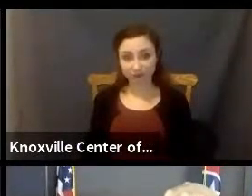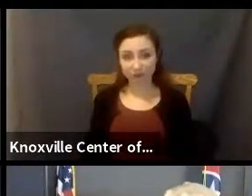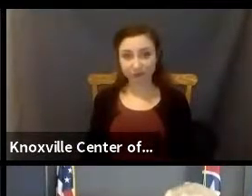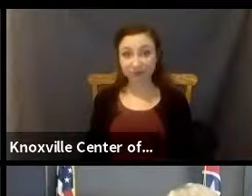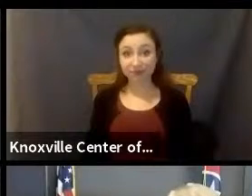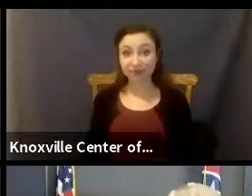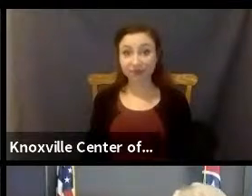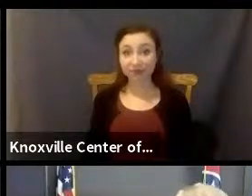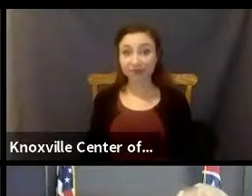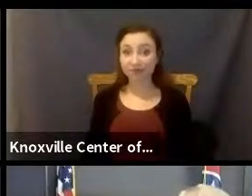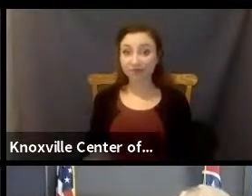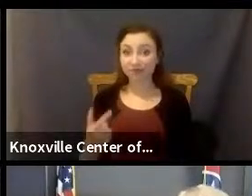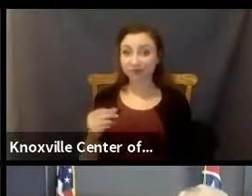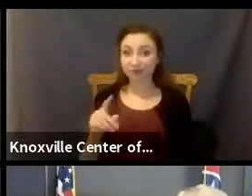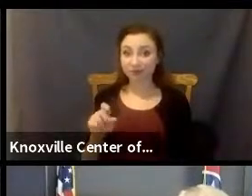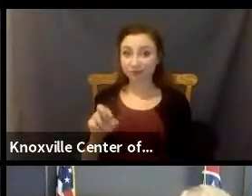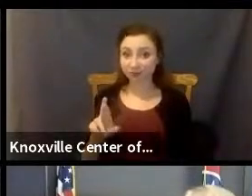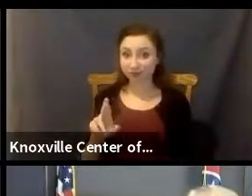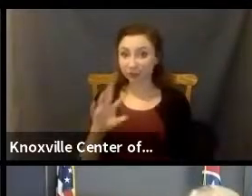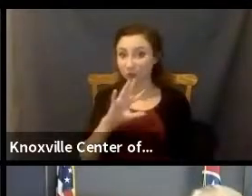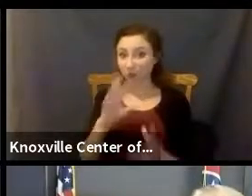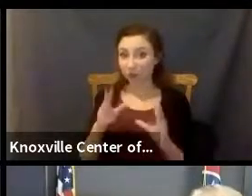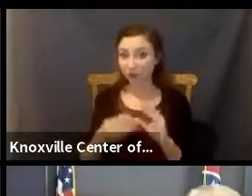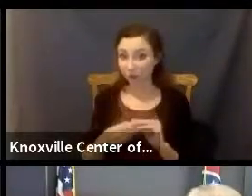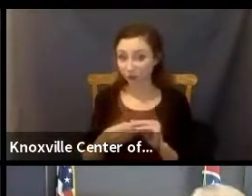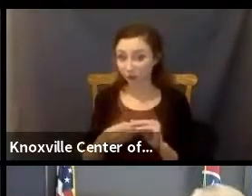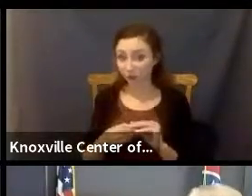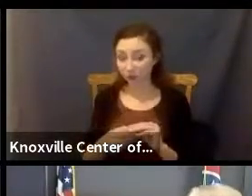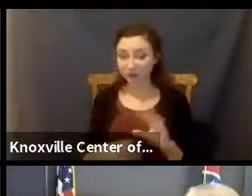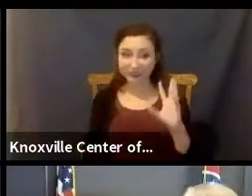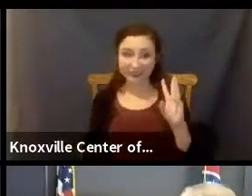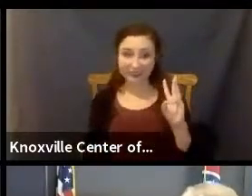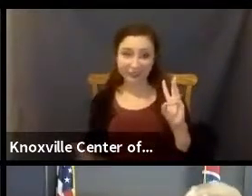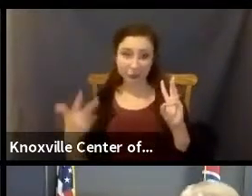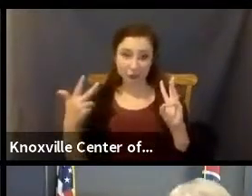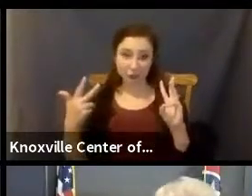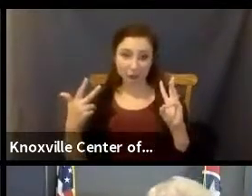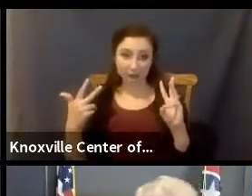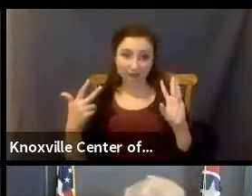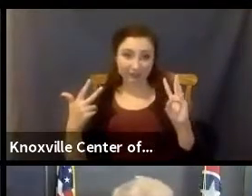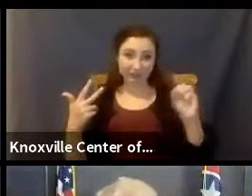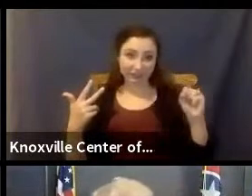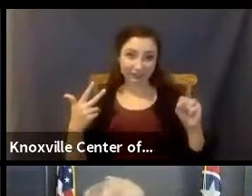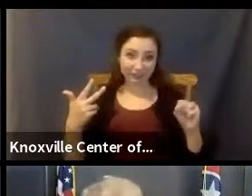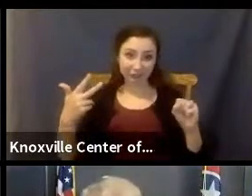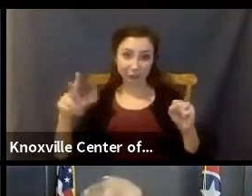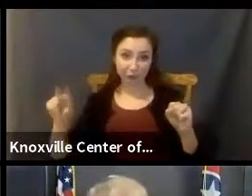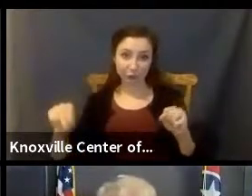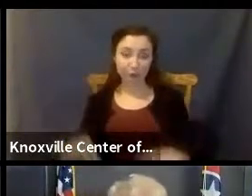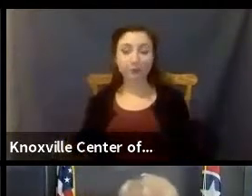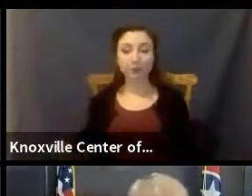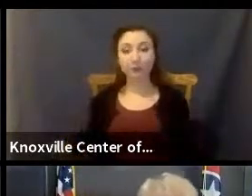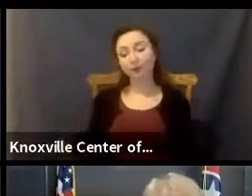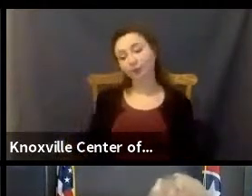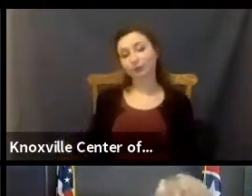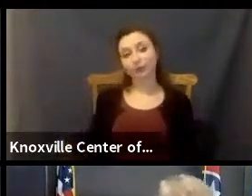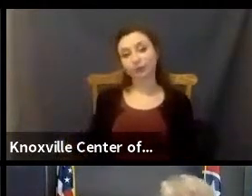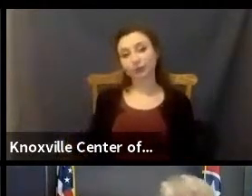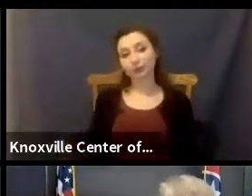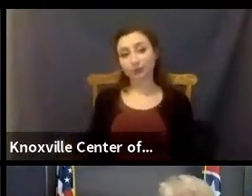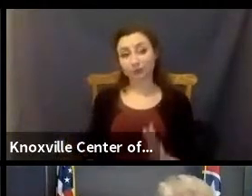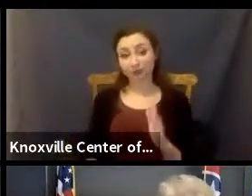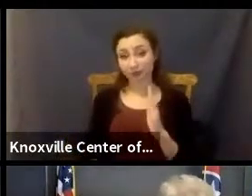So in order, our totals are? 6 and 3. So the